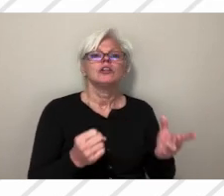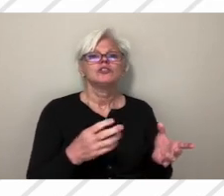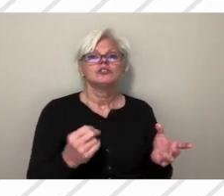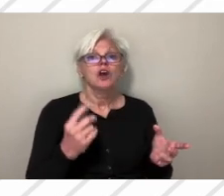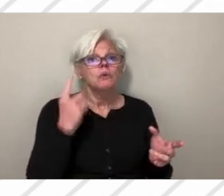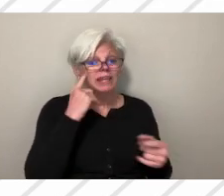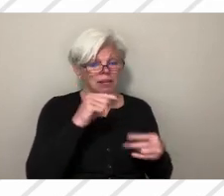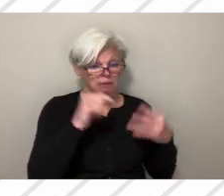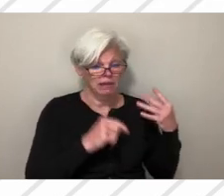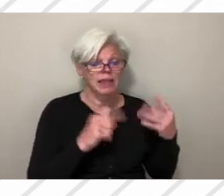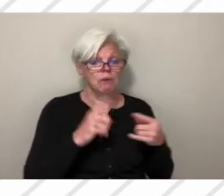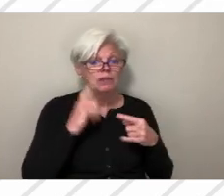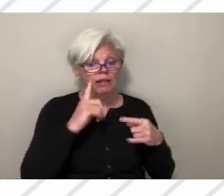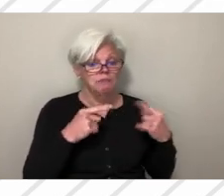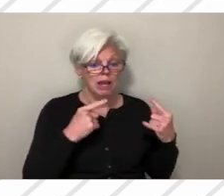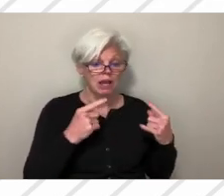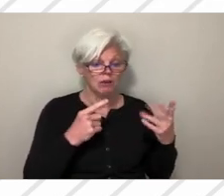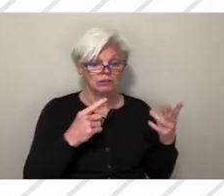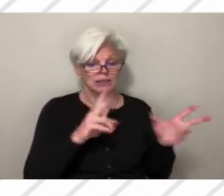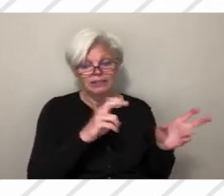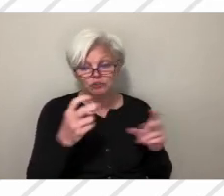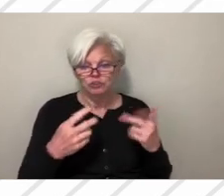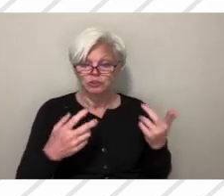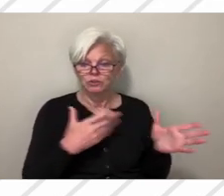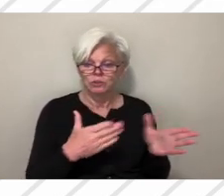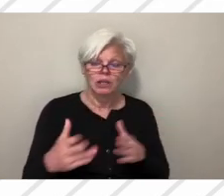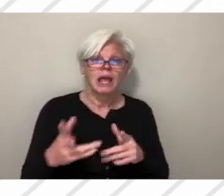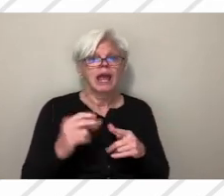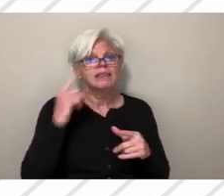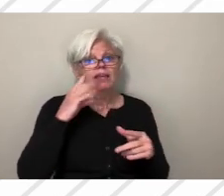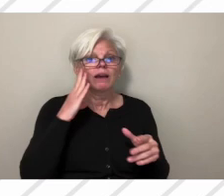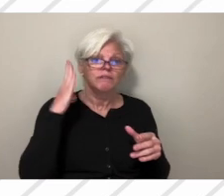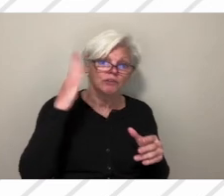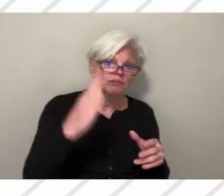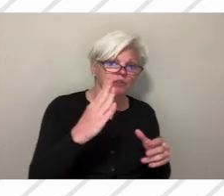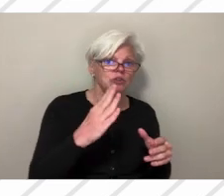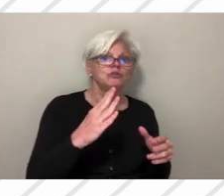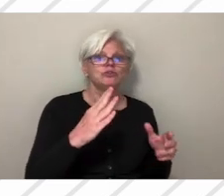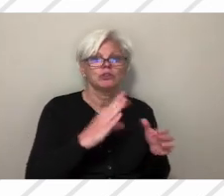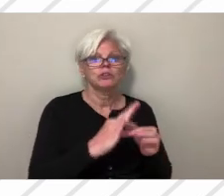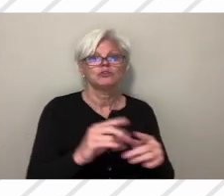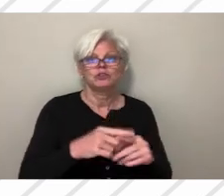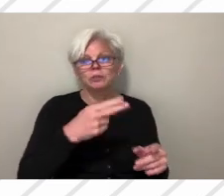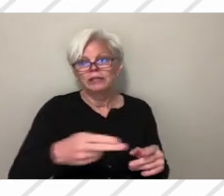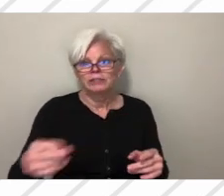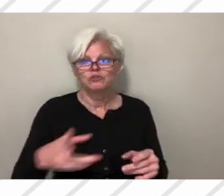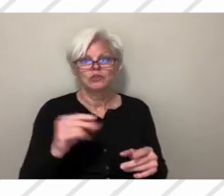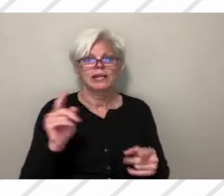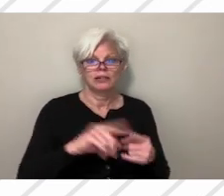the ways, what are your solutions, and thinking of the futures that's drawing to the history and to the present.